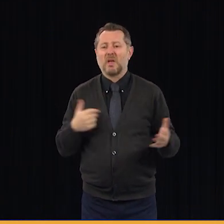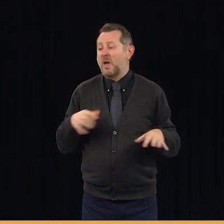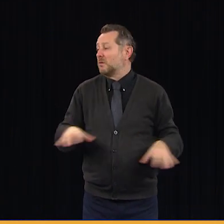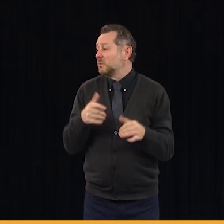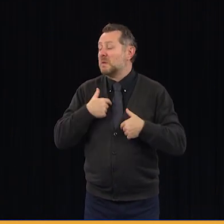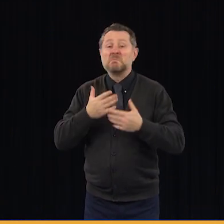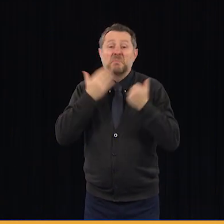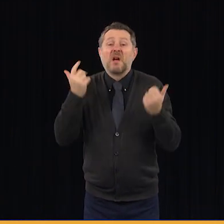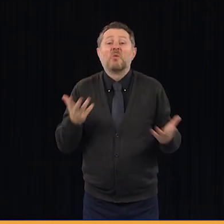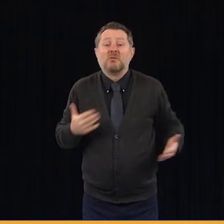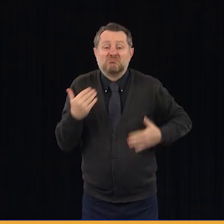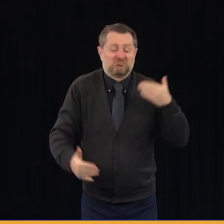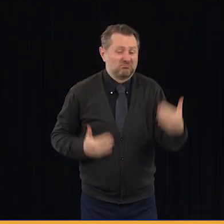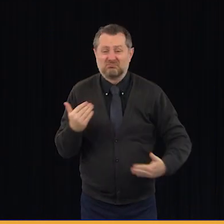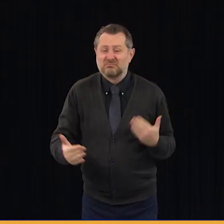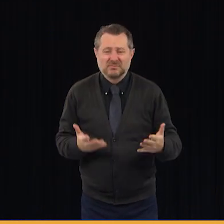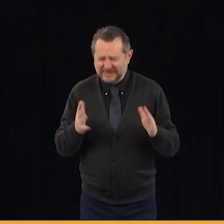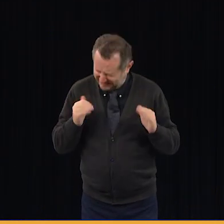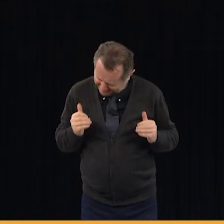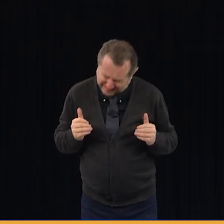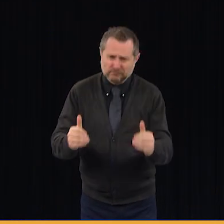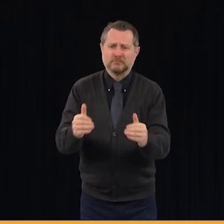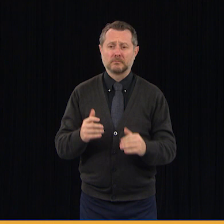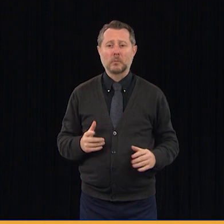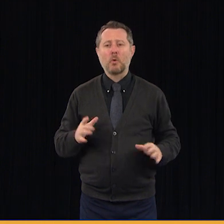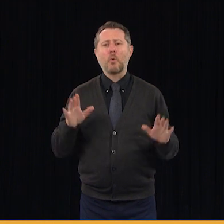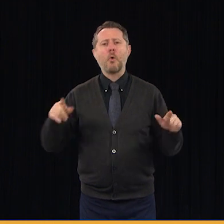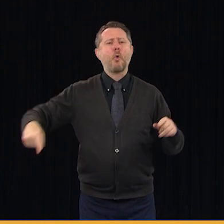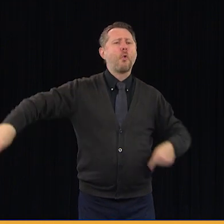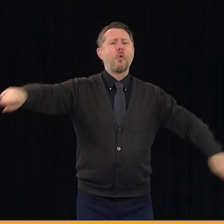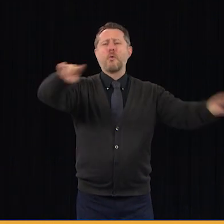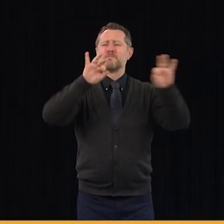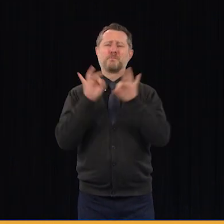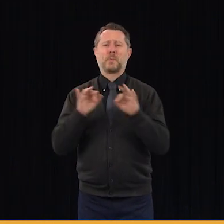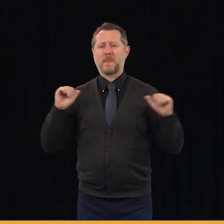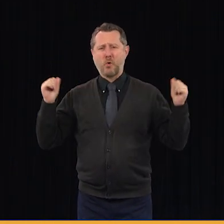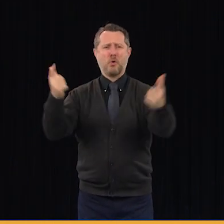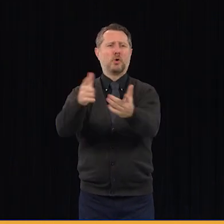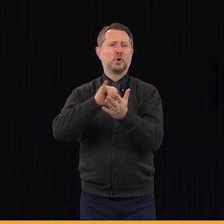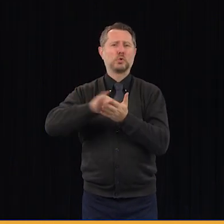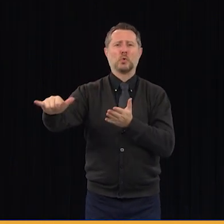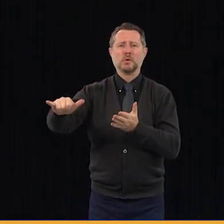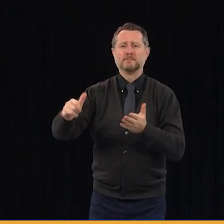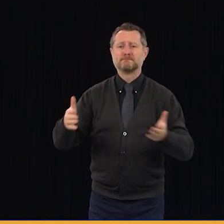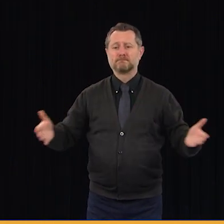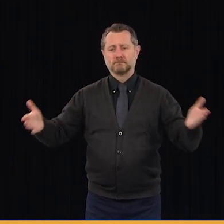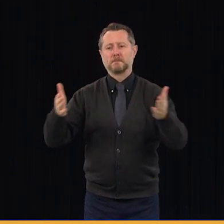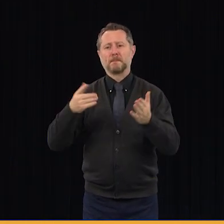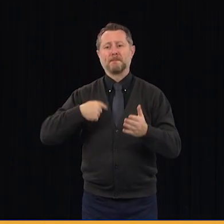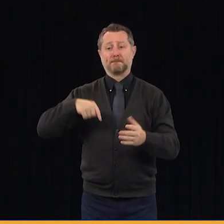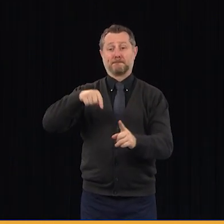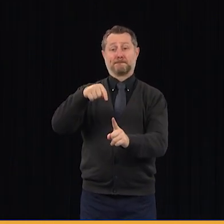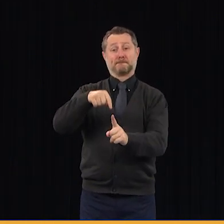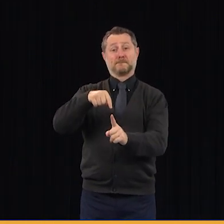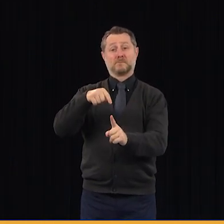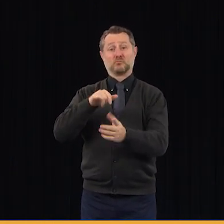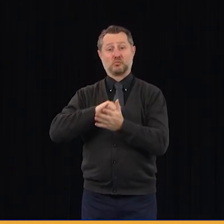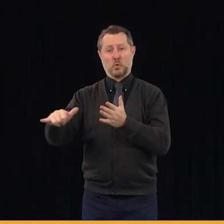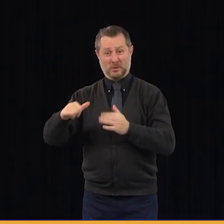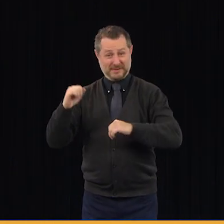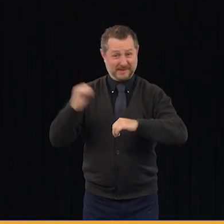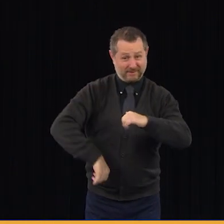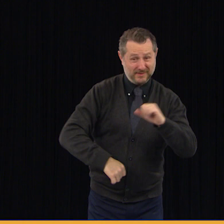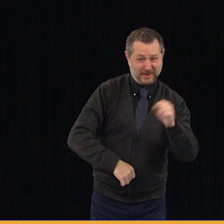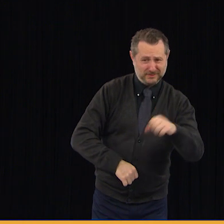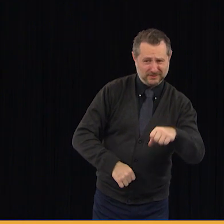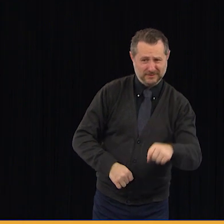function of what each and every one of us does. So, New York tough, yes,